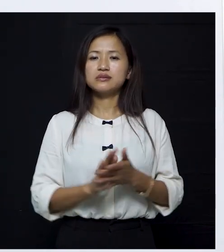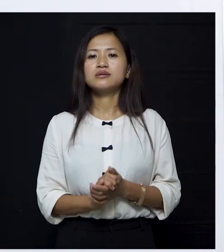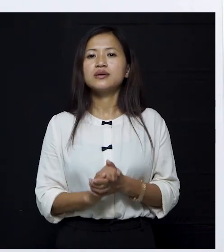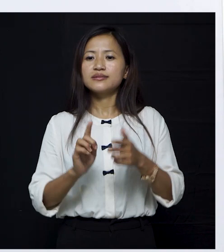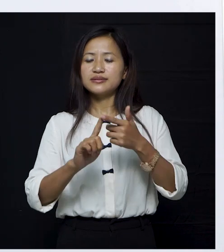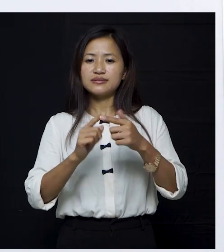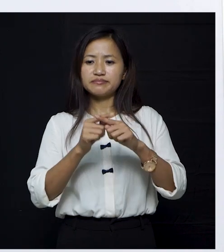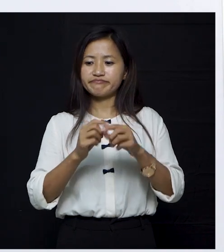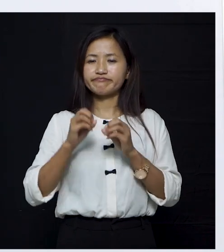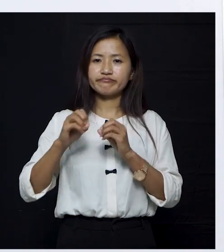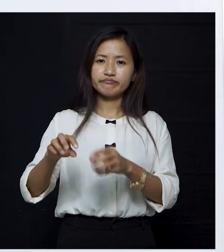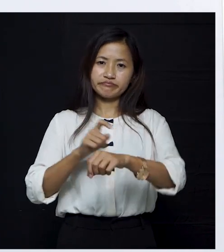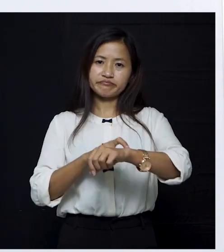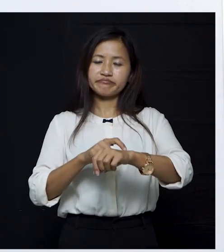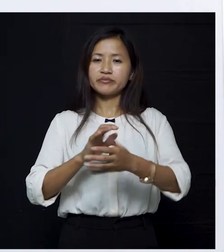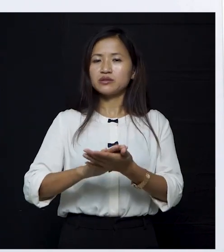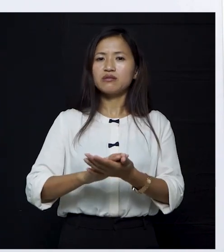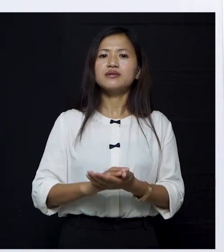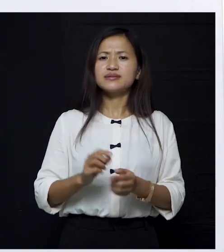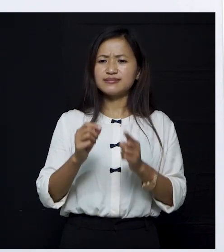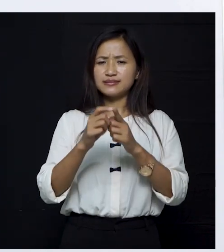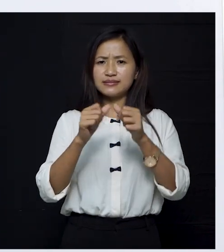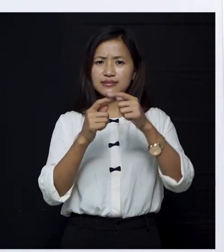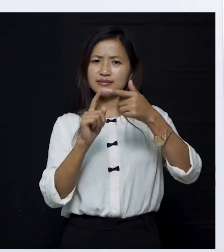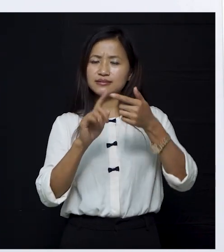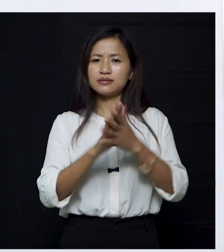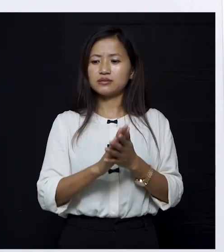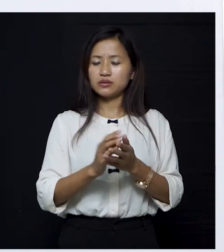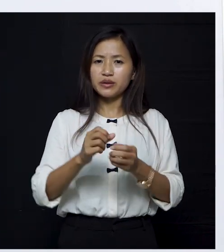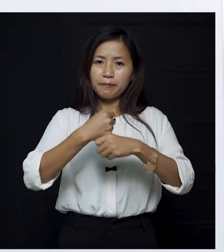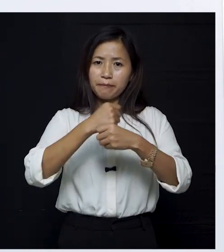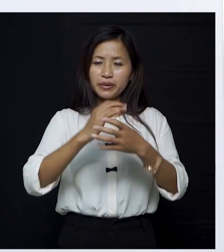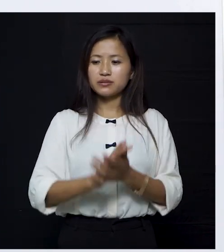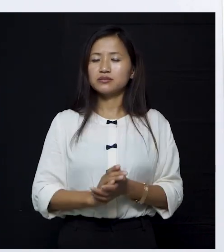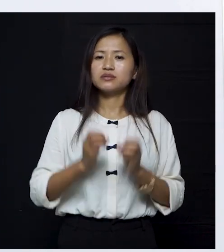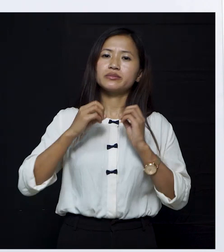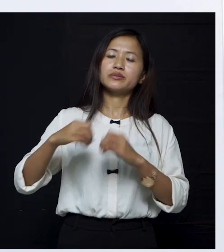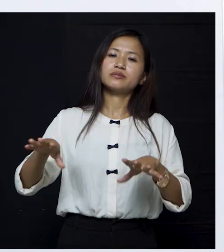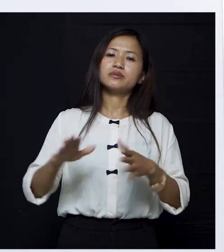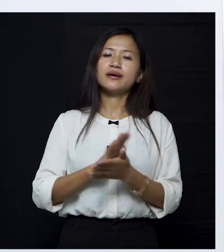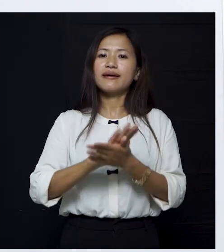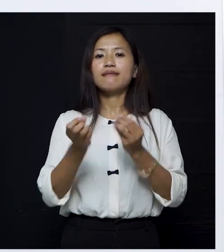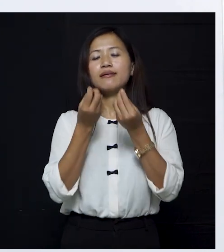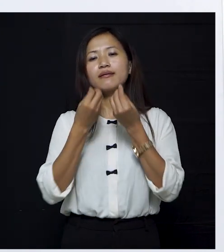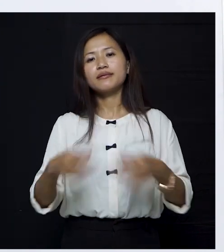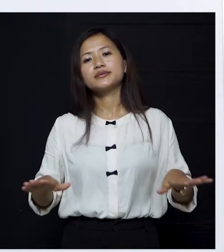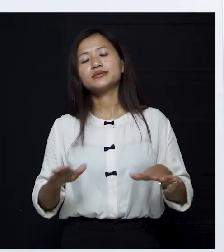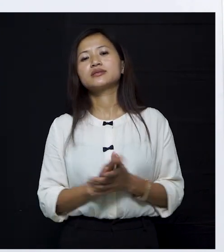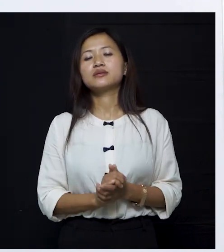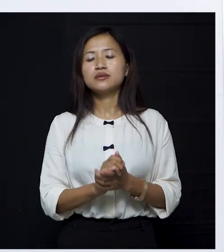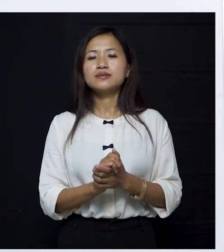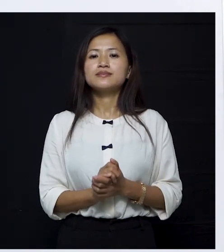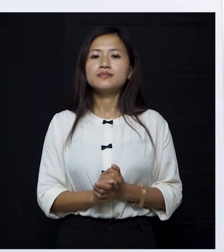the covers, you all know that manufacture date will also be there, right? The price, the manufacture date, everything will be